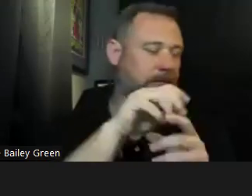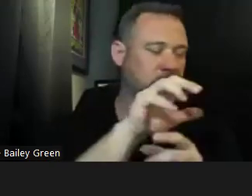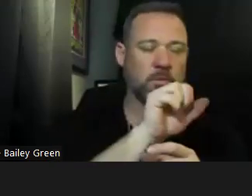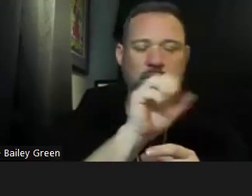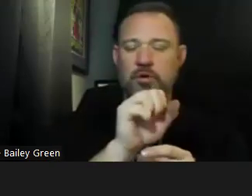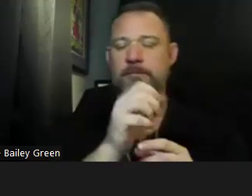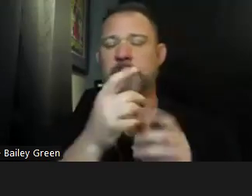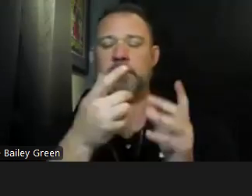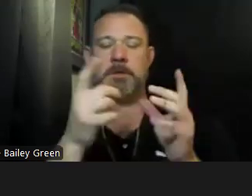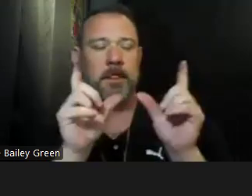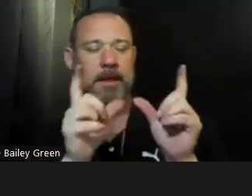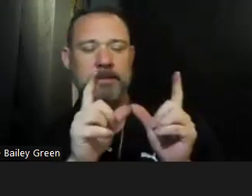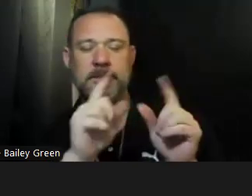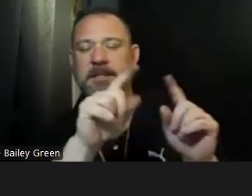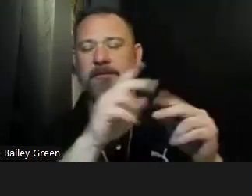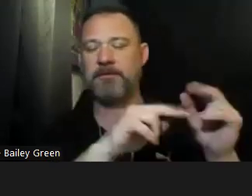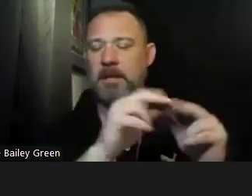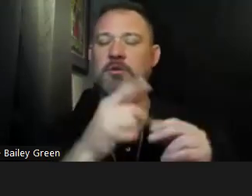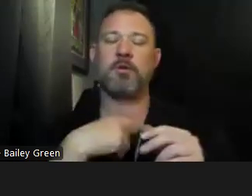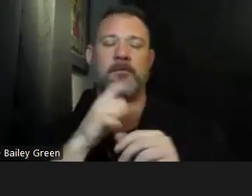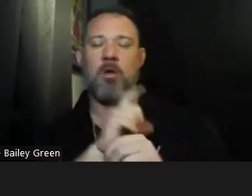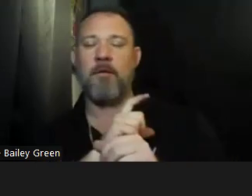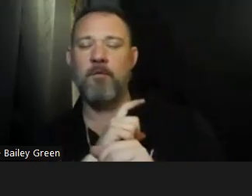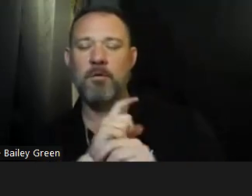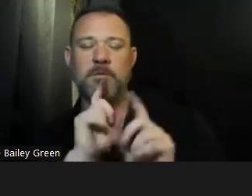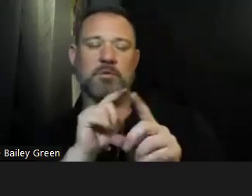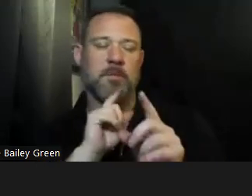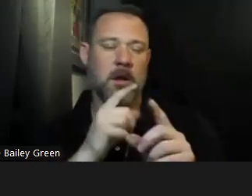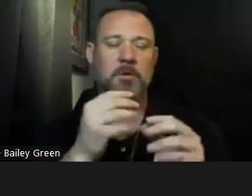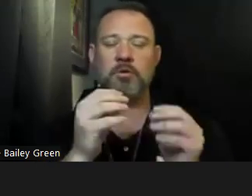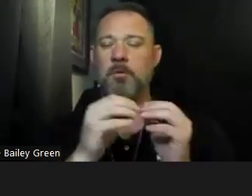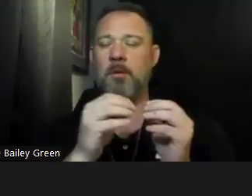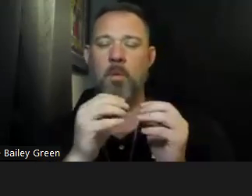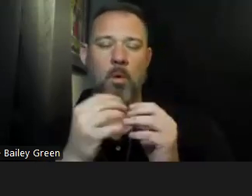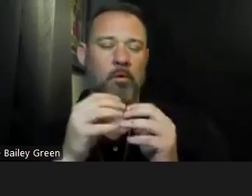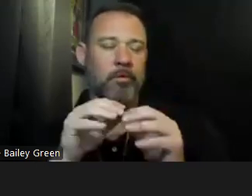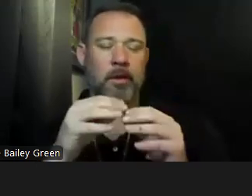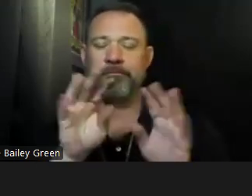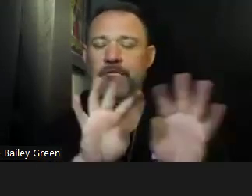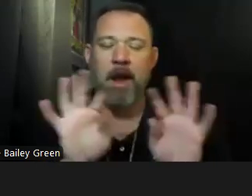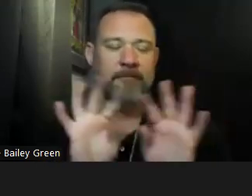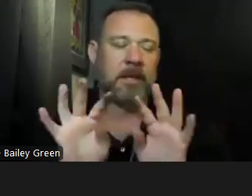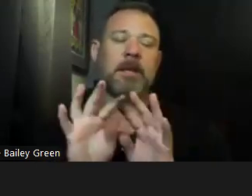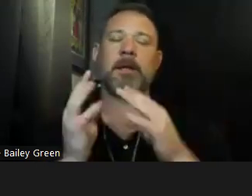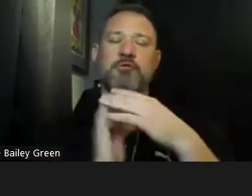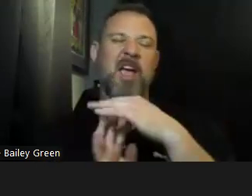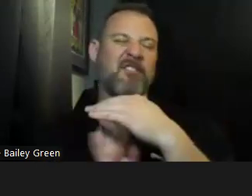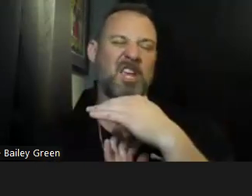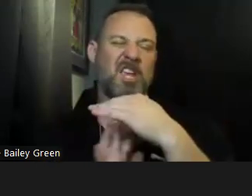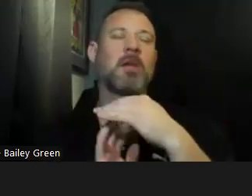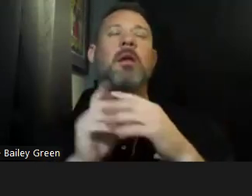Services who licenses facilities. You've got law enforcement responding to sort of the more human trafficking side, and then even agencies like Social